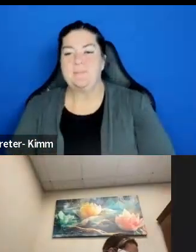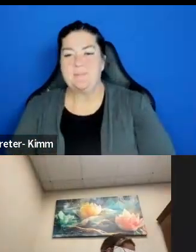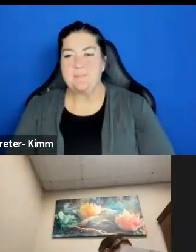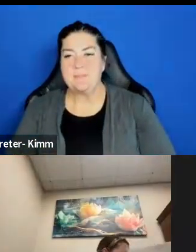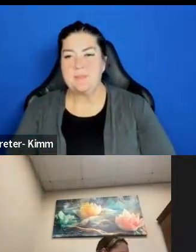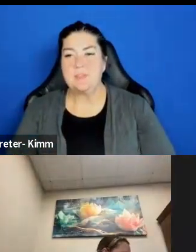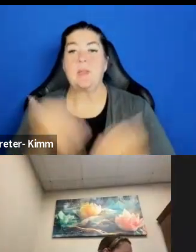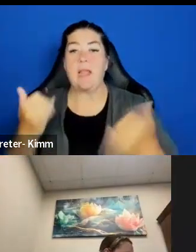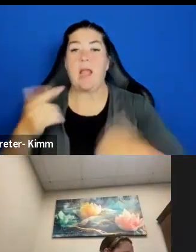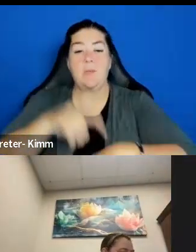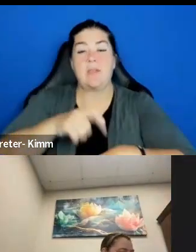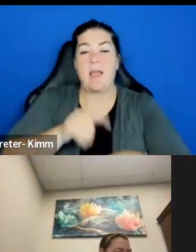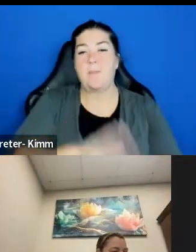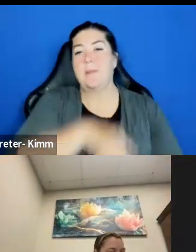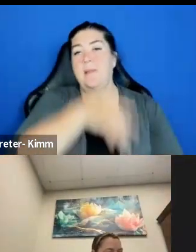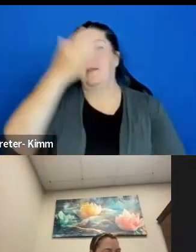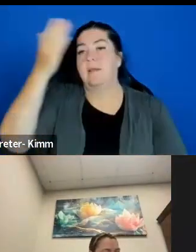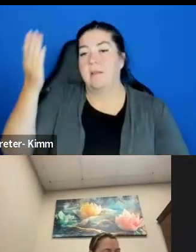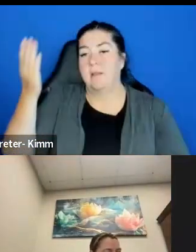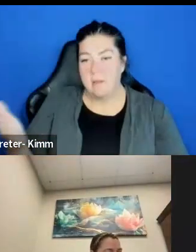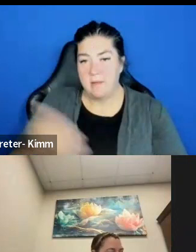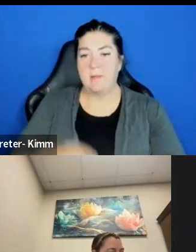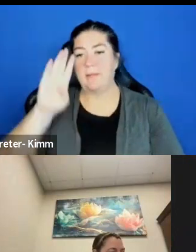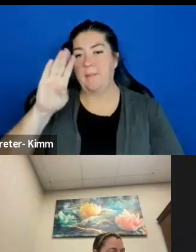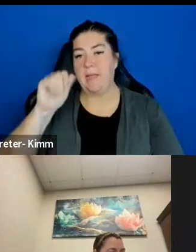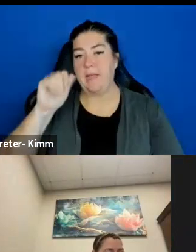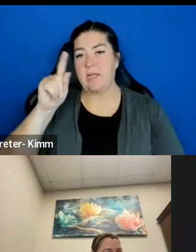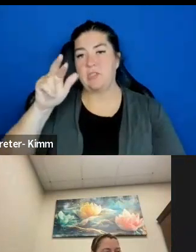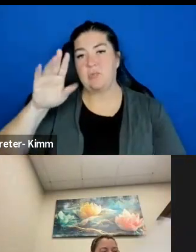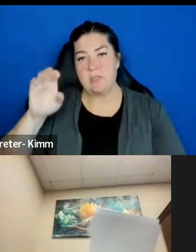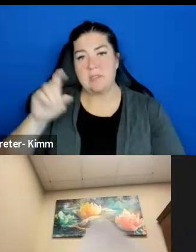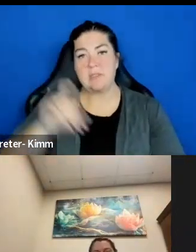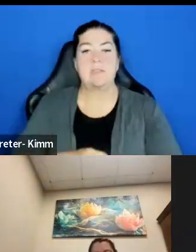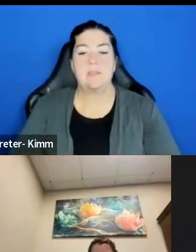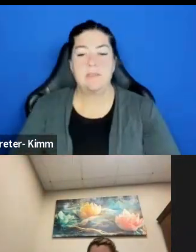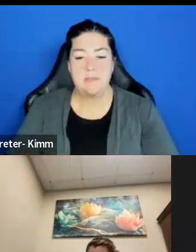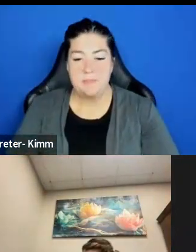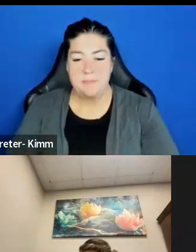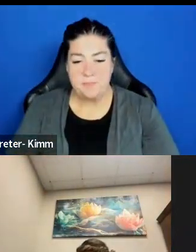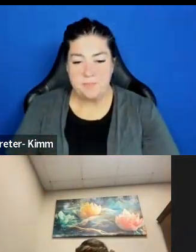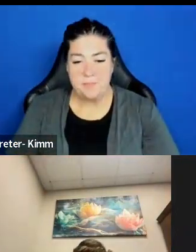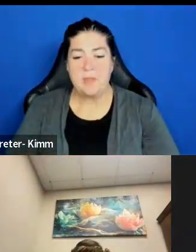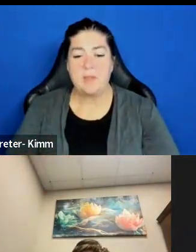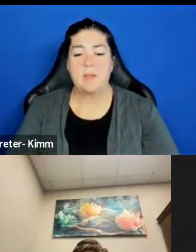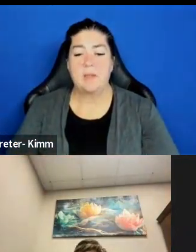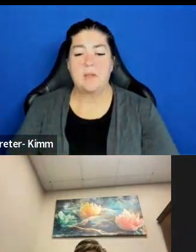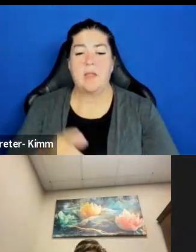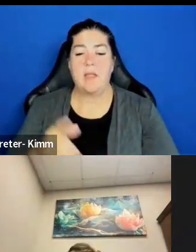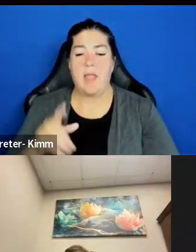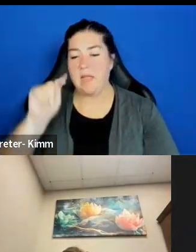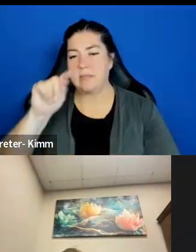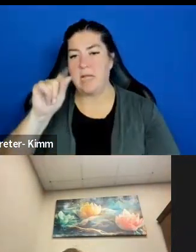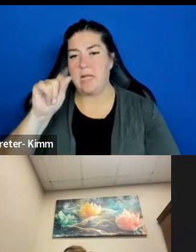turn the time over to Beatrice from the Utah Crime Victims Legal Clinic and Tatiana from